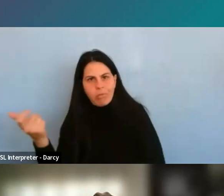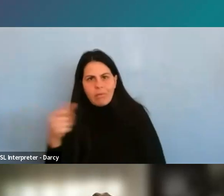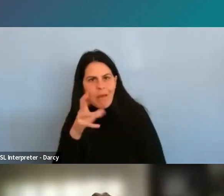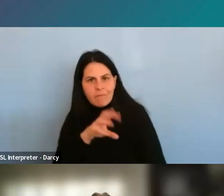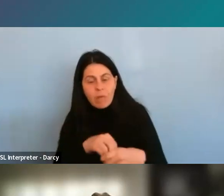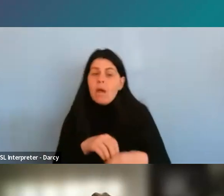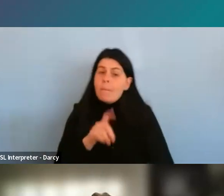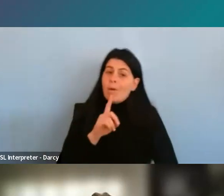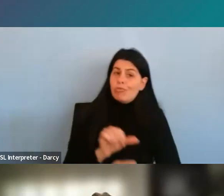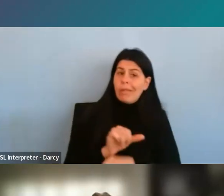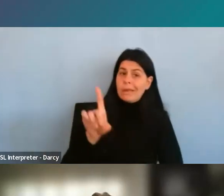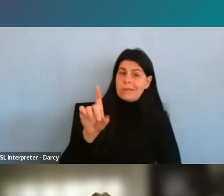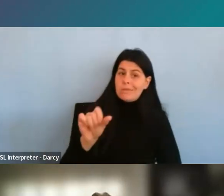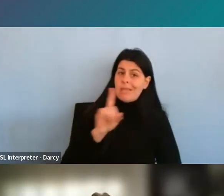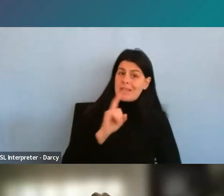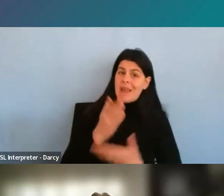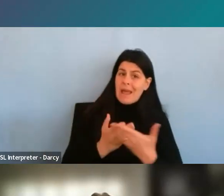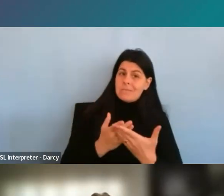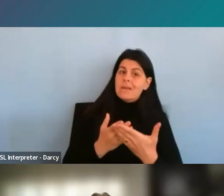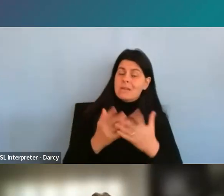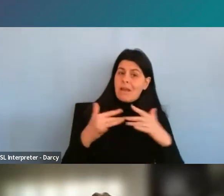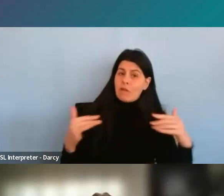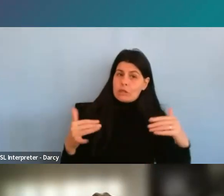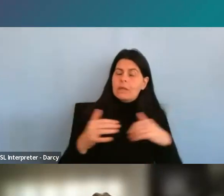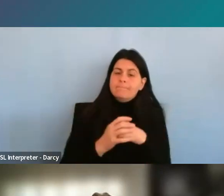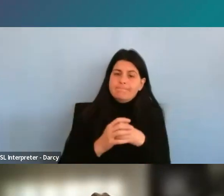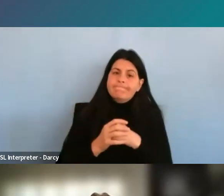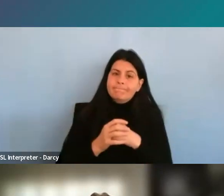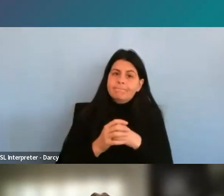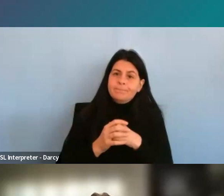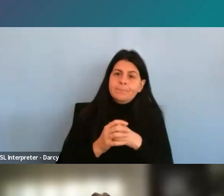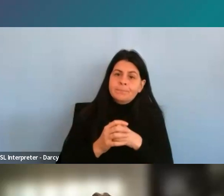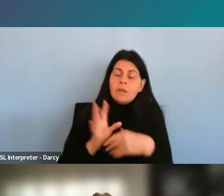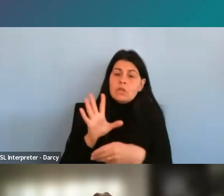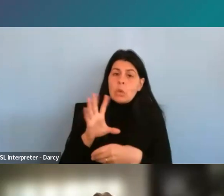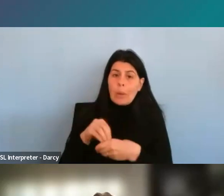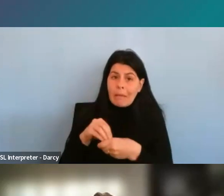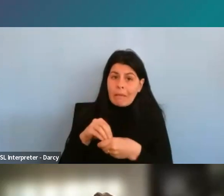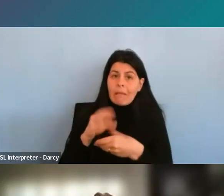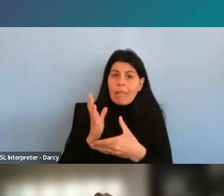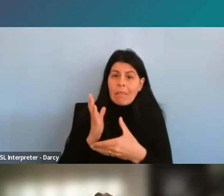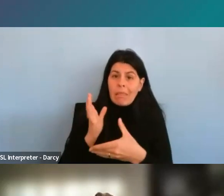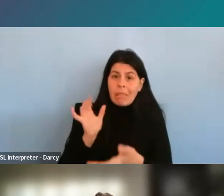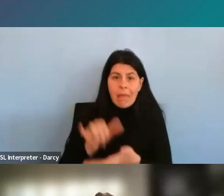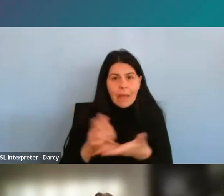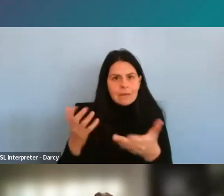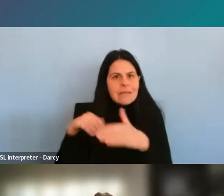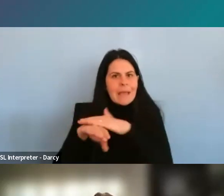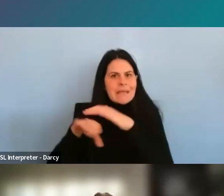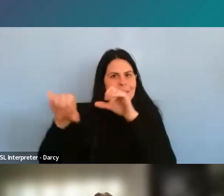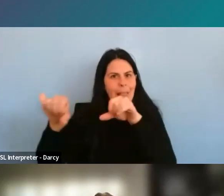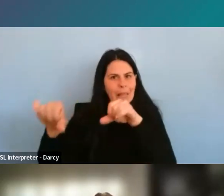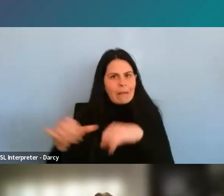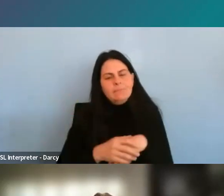an aspect of diversity. And so, and within that is accessibility.